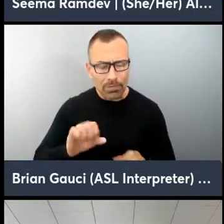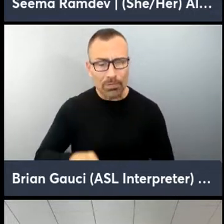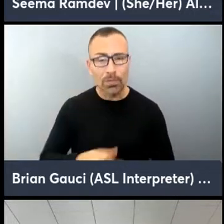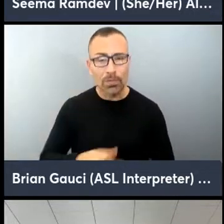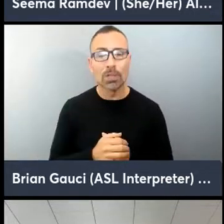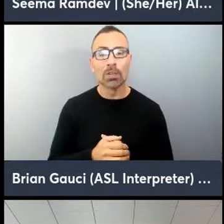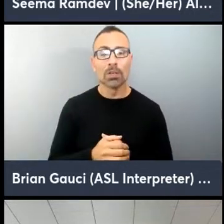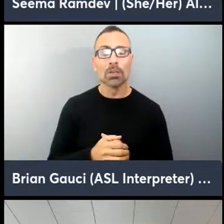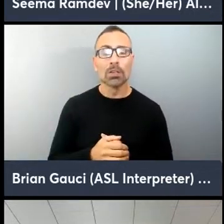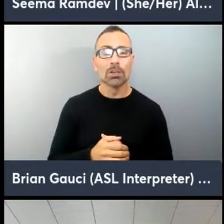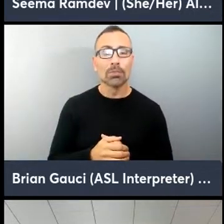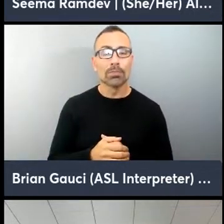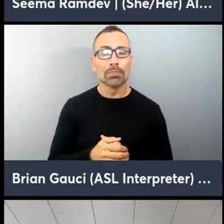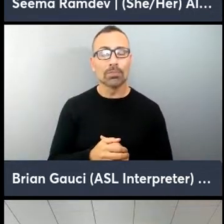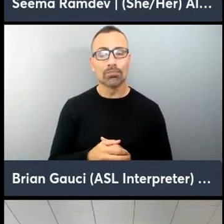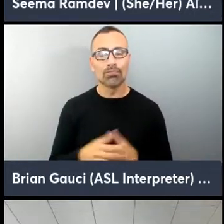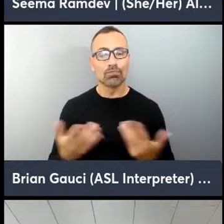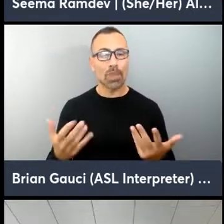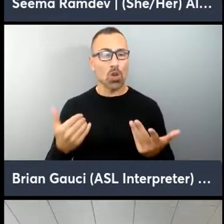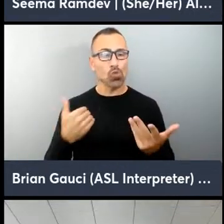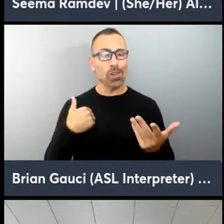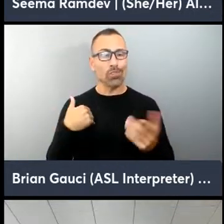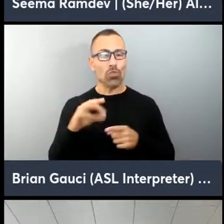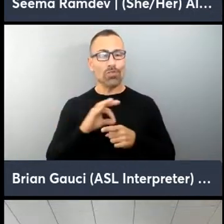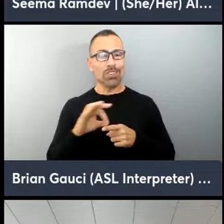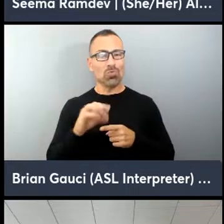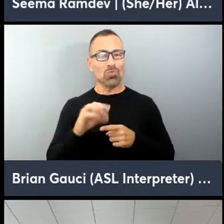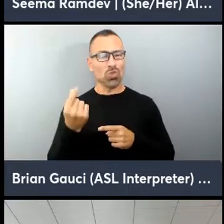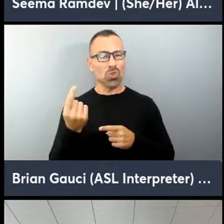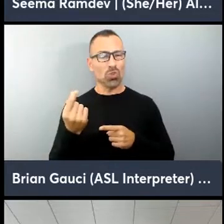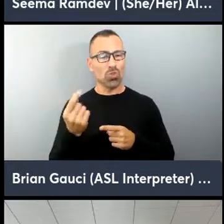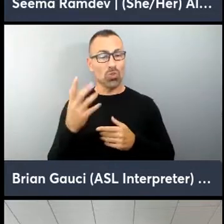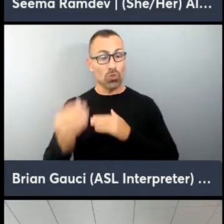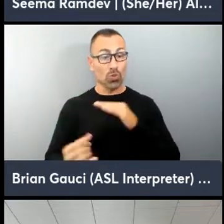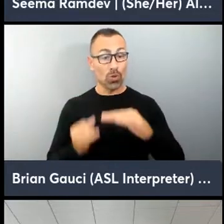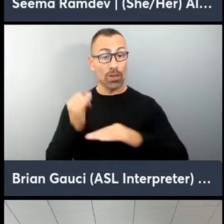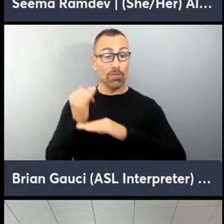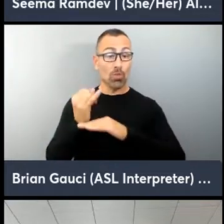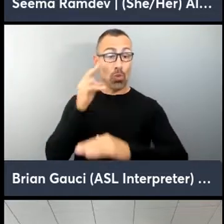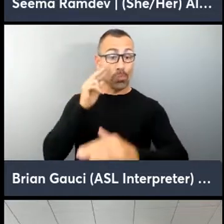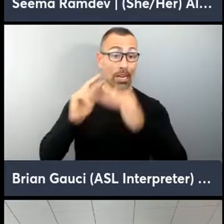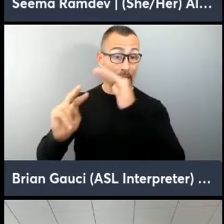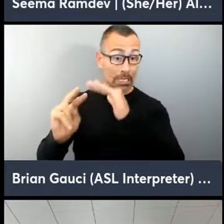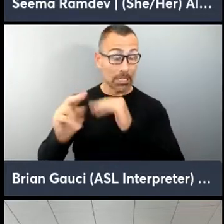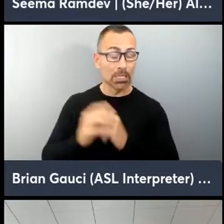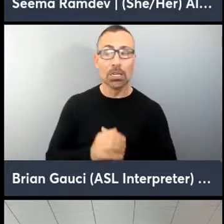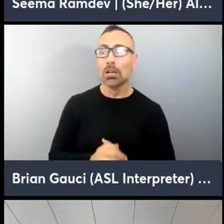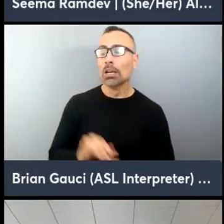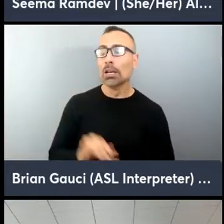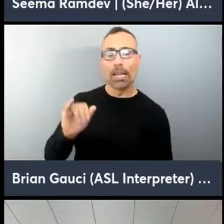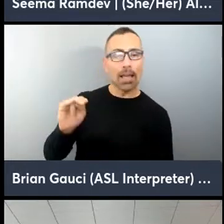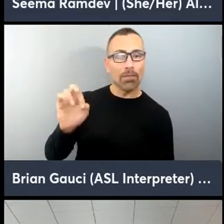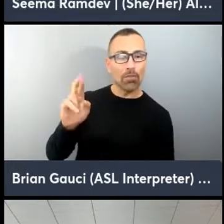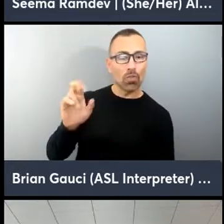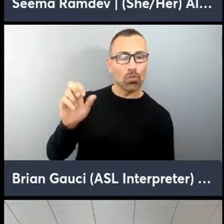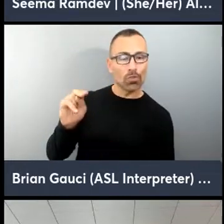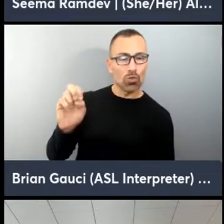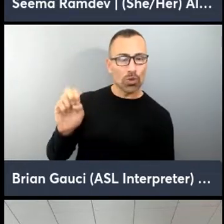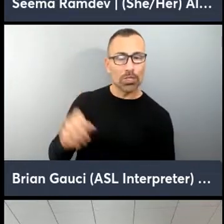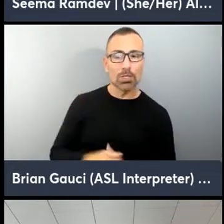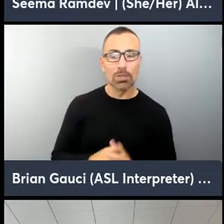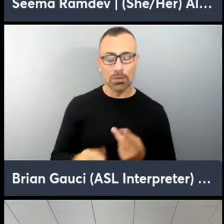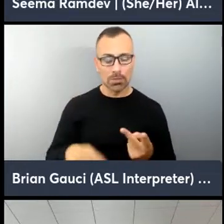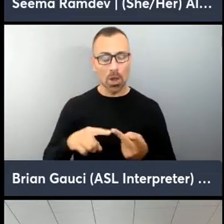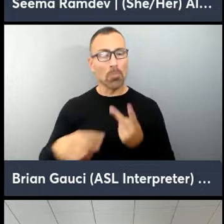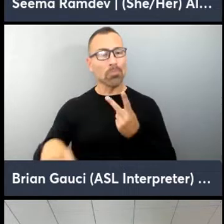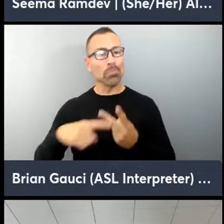then what do you want to do with those features? Do you want to do inference? Some people call that prediction. And you also want to train models.